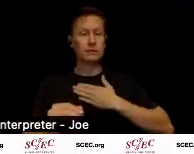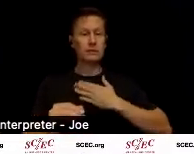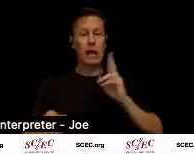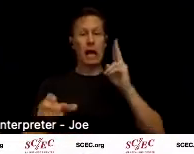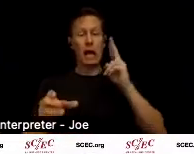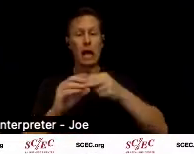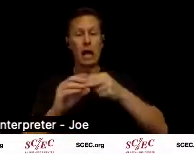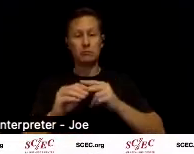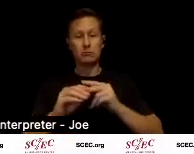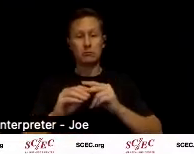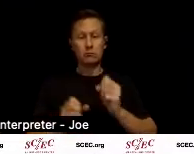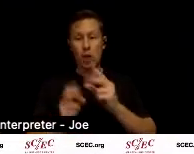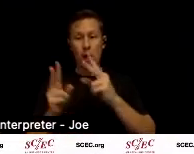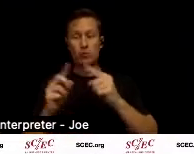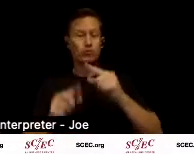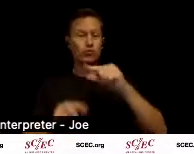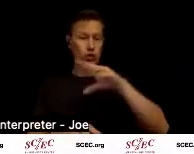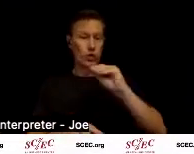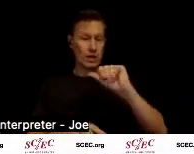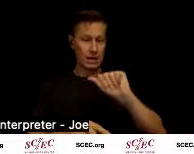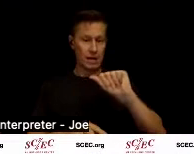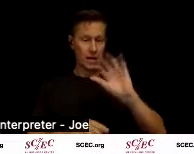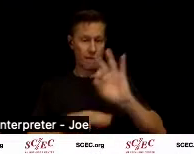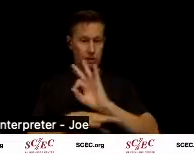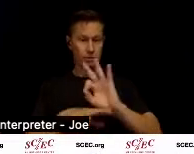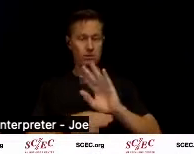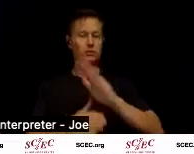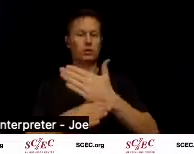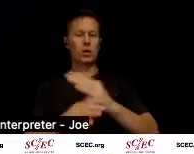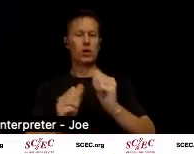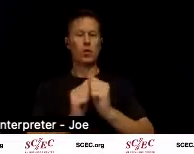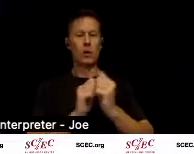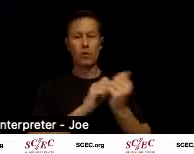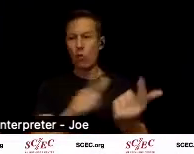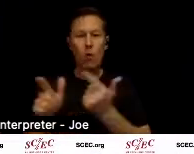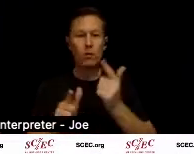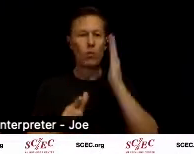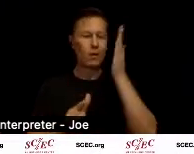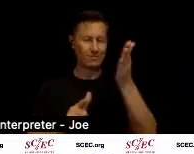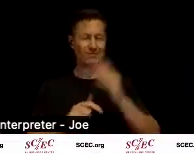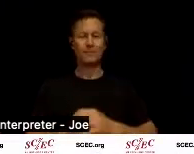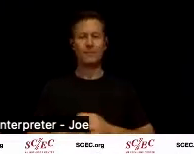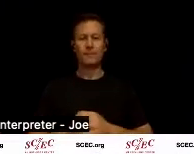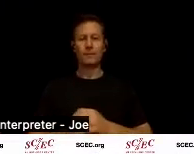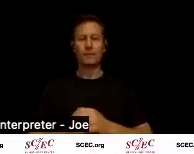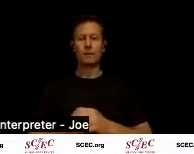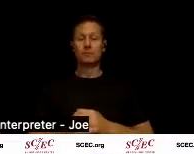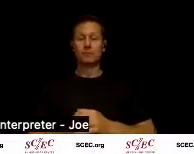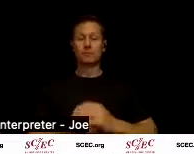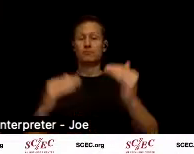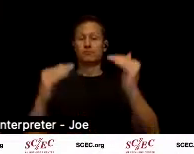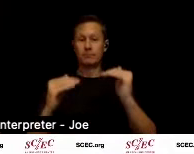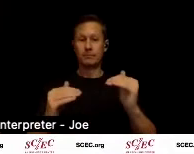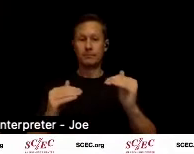to share those stories with everyone. So we'll remind you about that at that time. And then we're going to conclude with